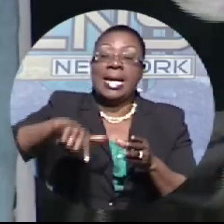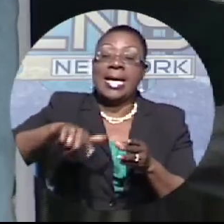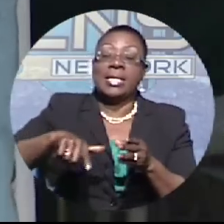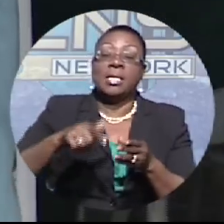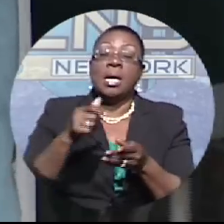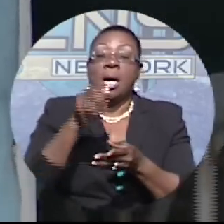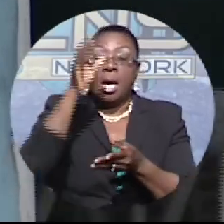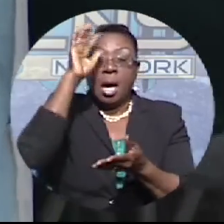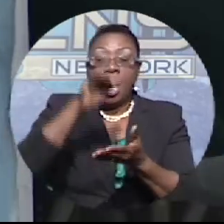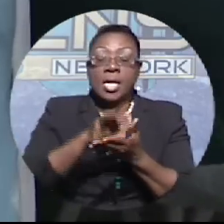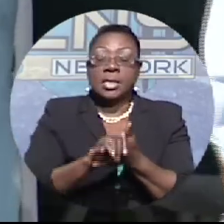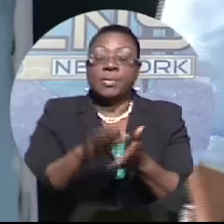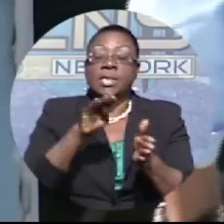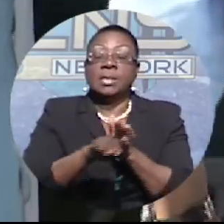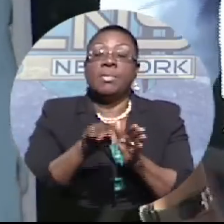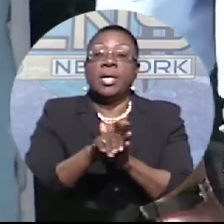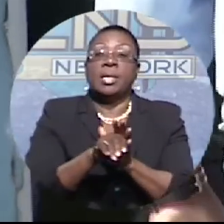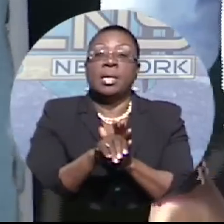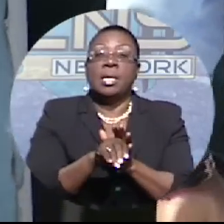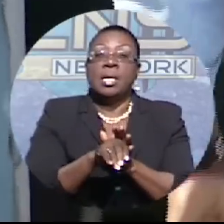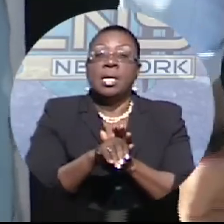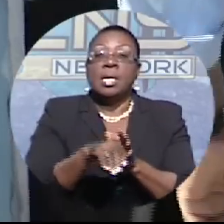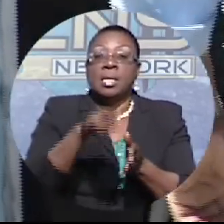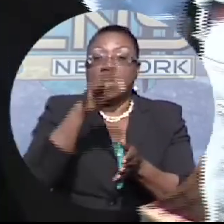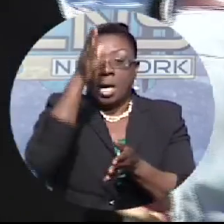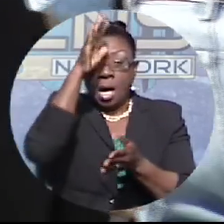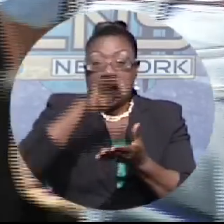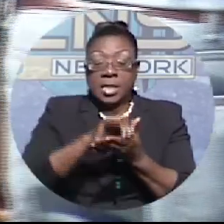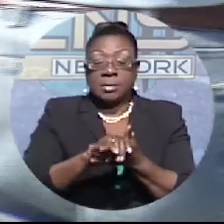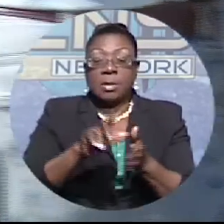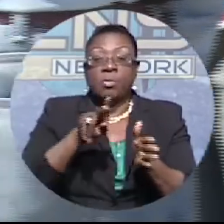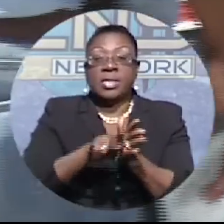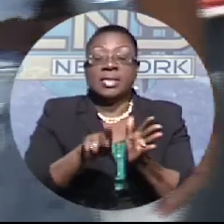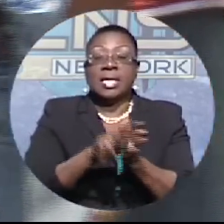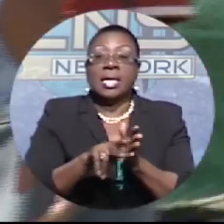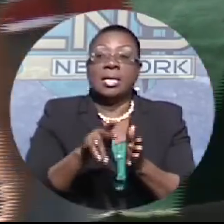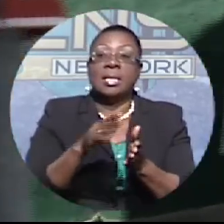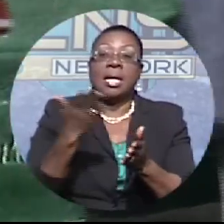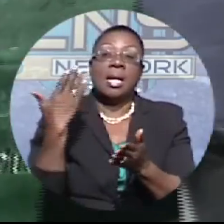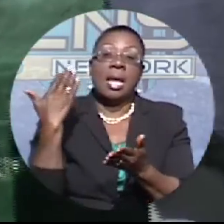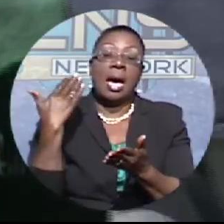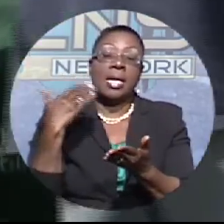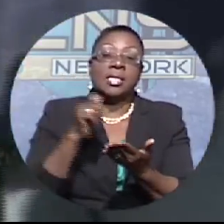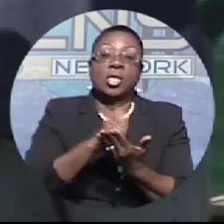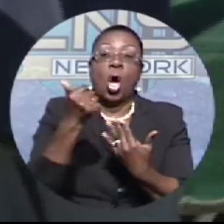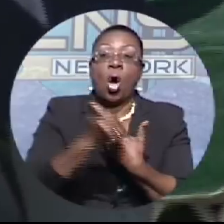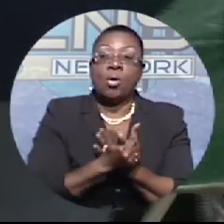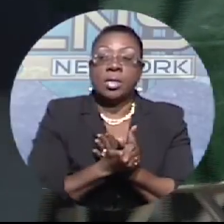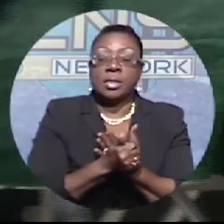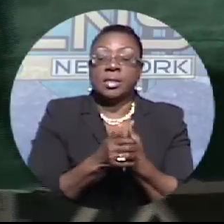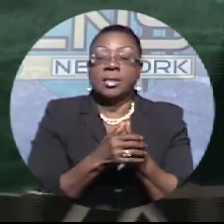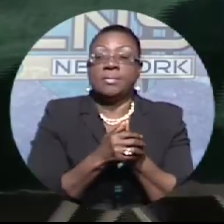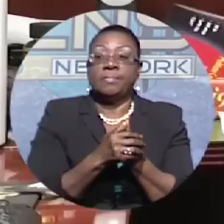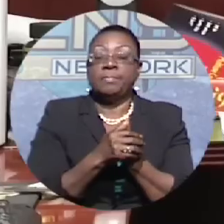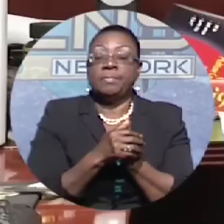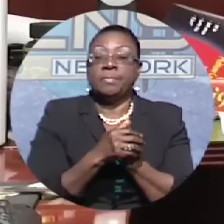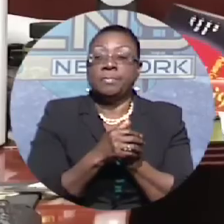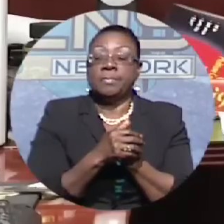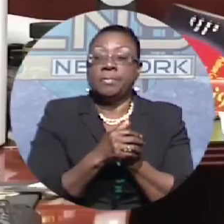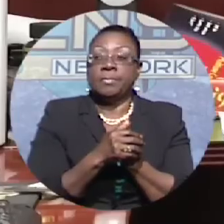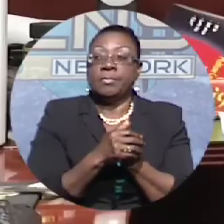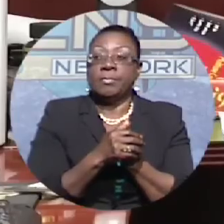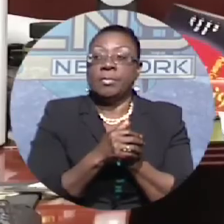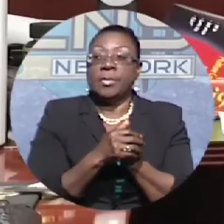case. The husband was reportedly gunned down in front of the family's convenience store on Palm Tree Avenue last August.